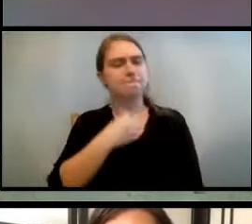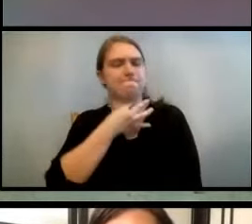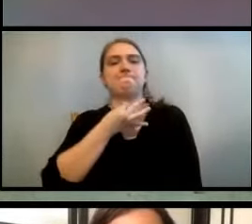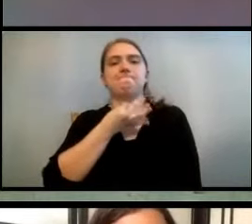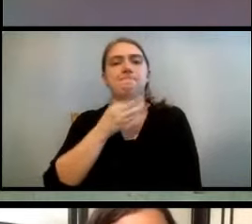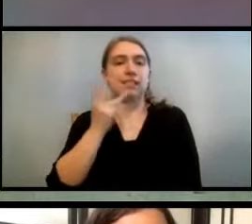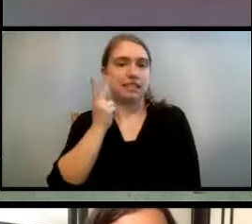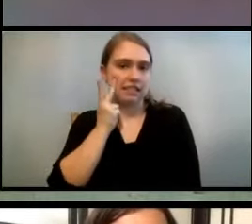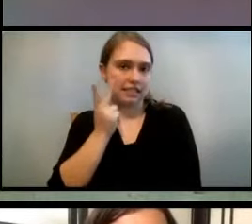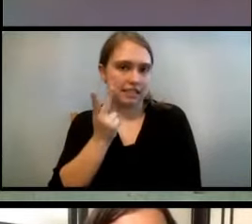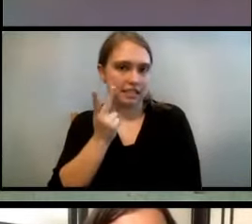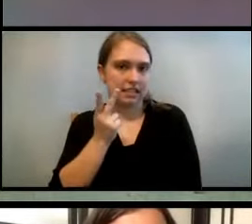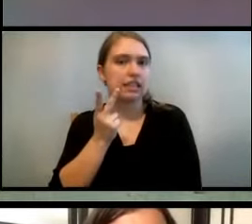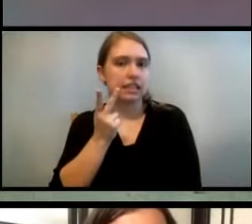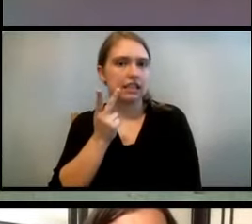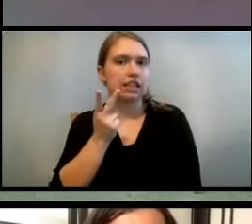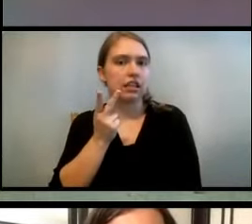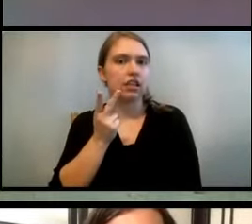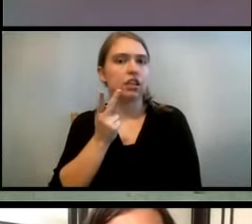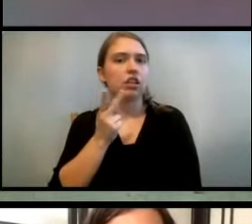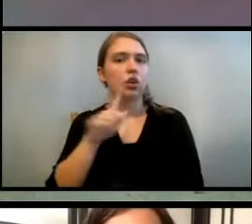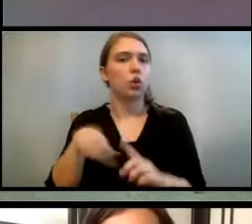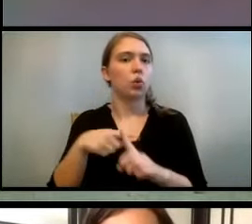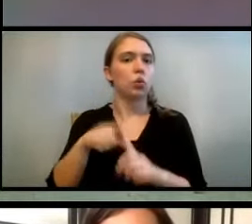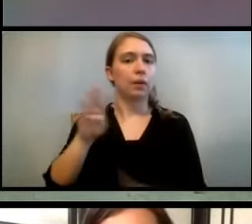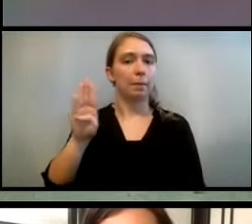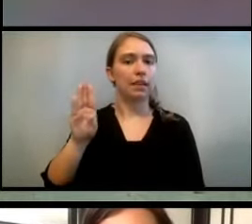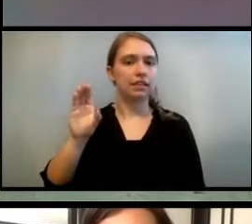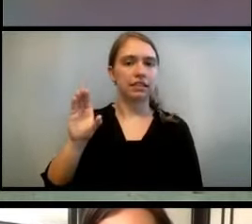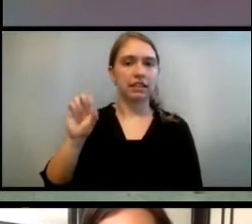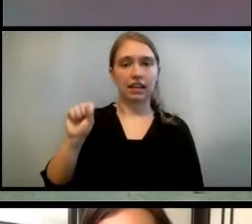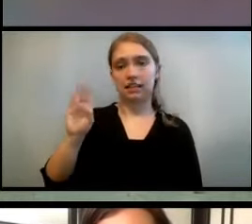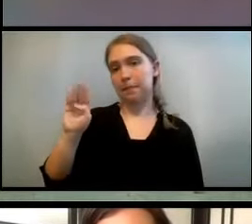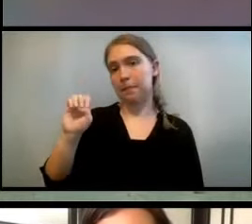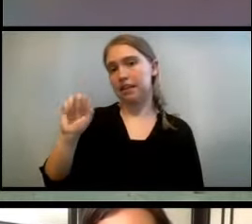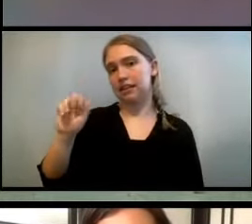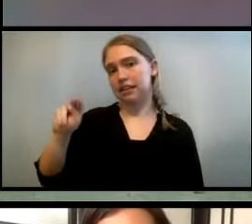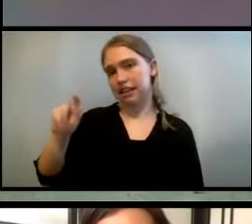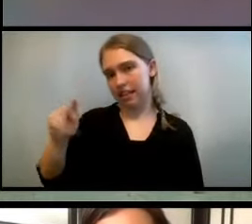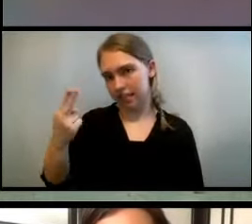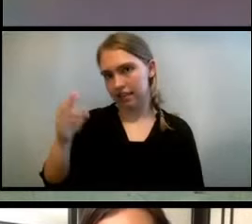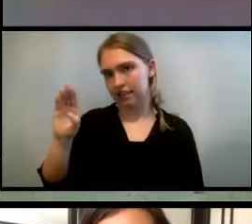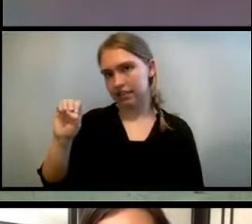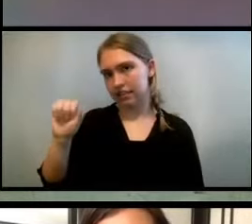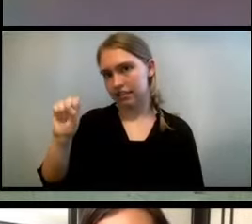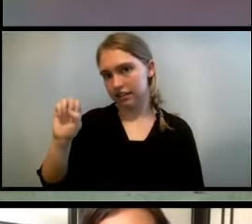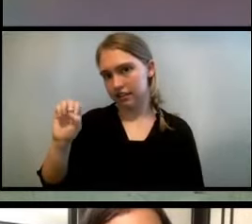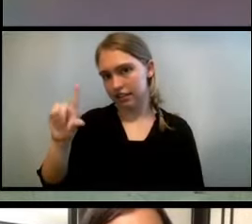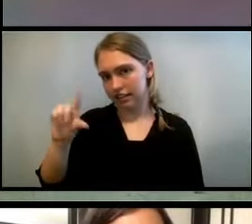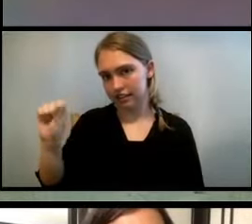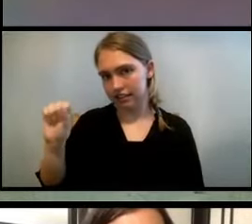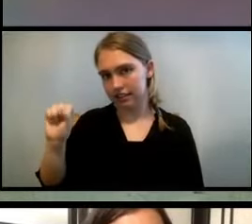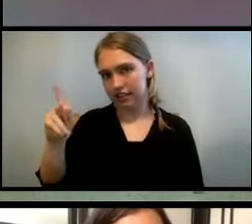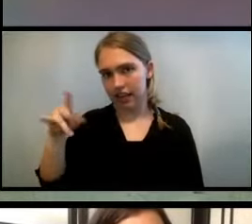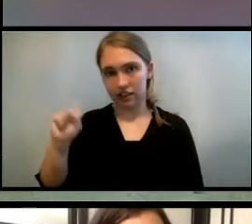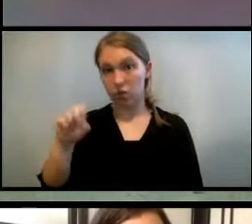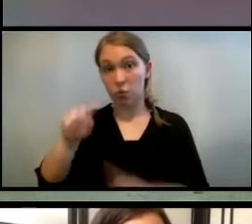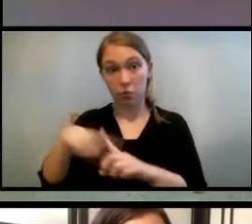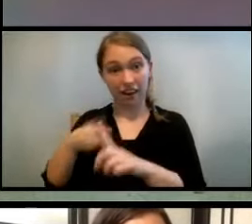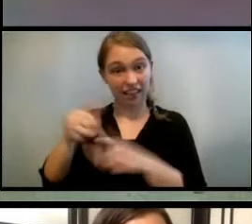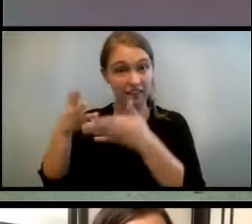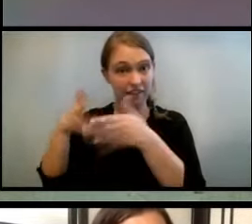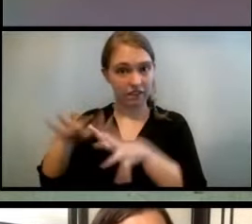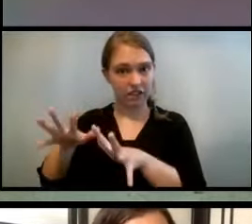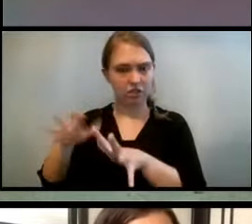whenever down the road BCS wraps up its run, who knows when that'll be, but I'm very curious to see if writing calls to me again at that